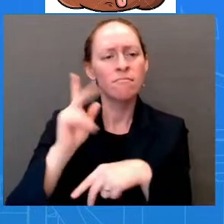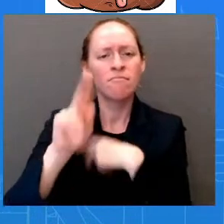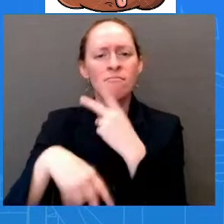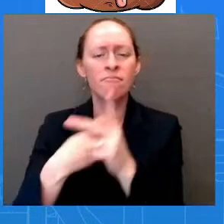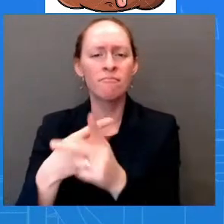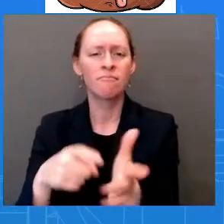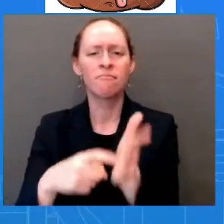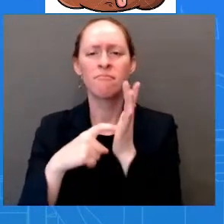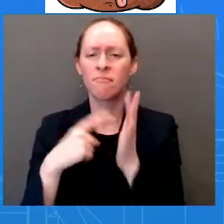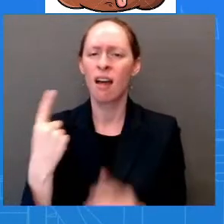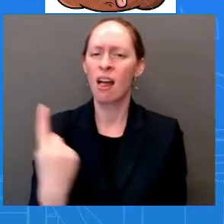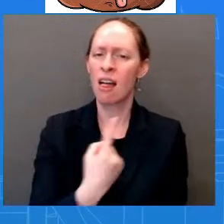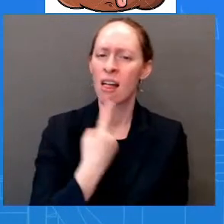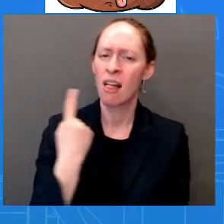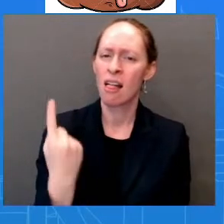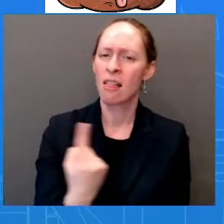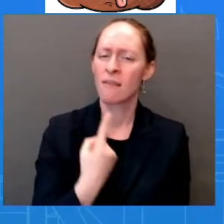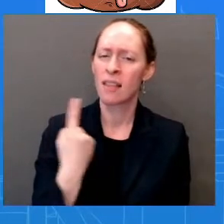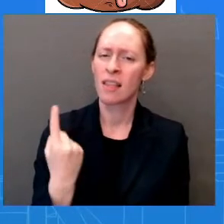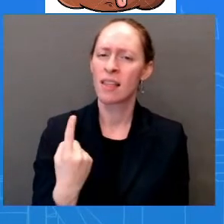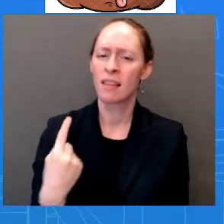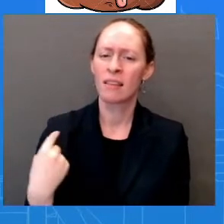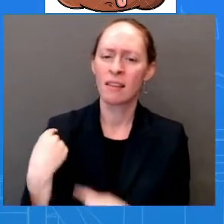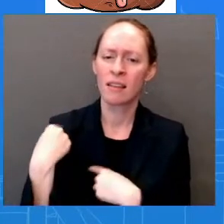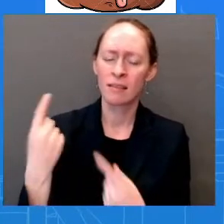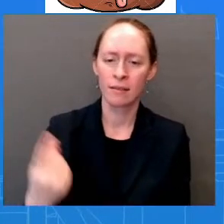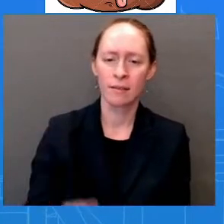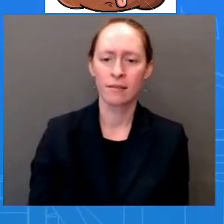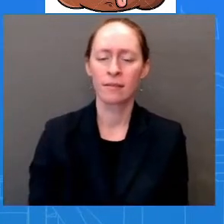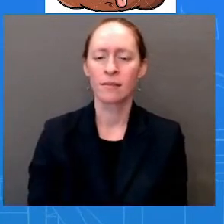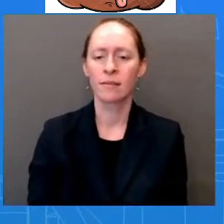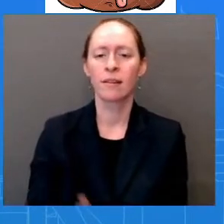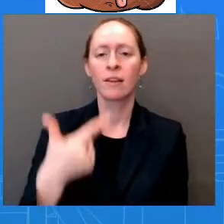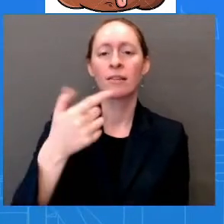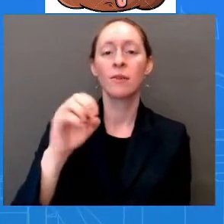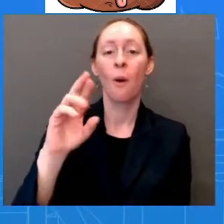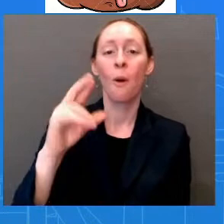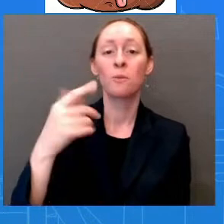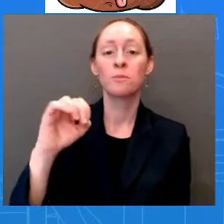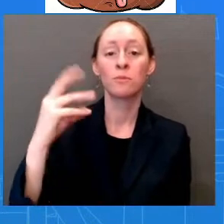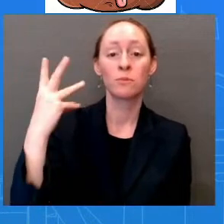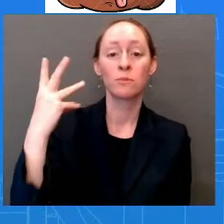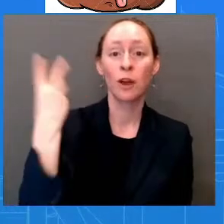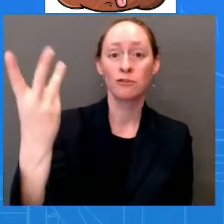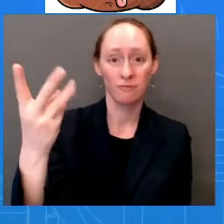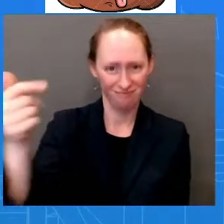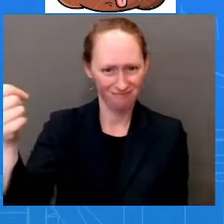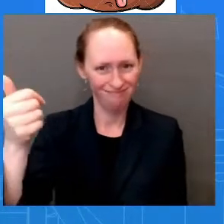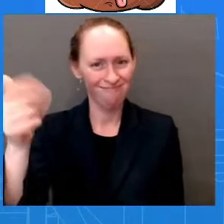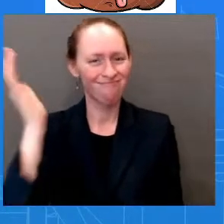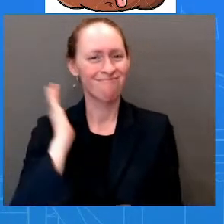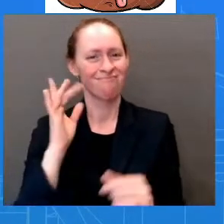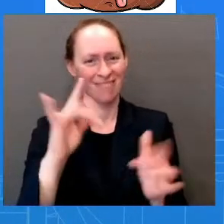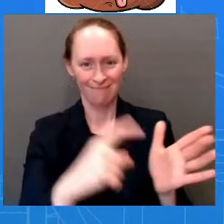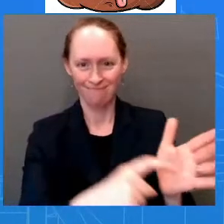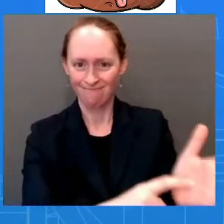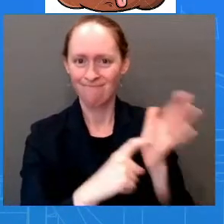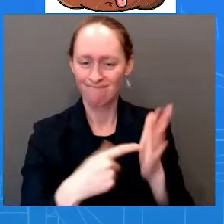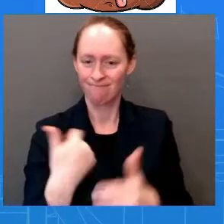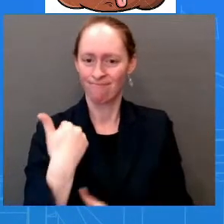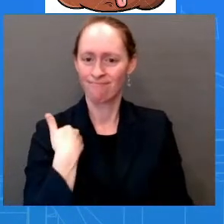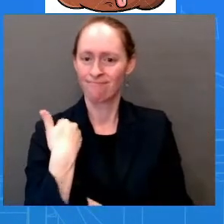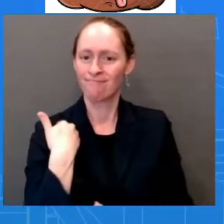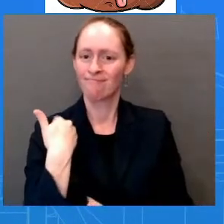were inoculations against smallpox. This is as old as America. We've done this. The military decides what it needs to have a